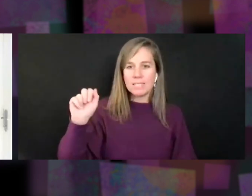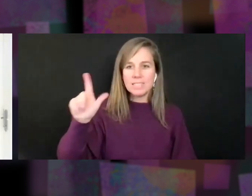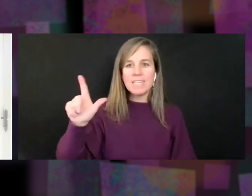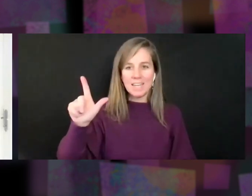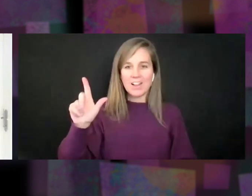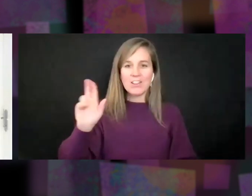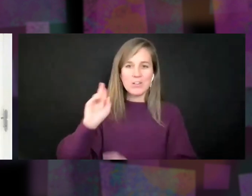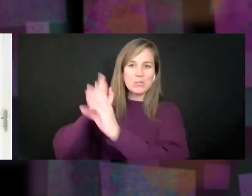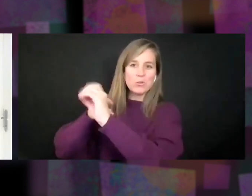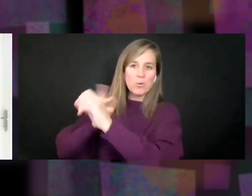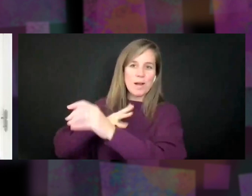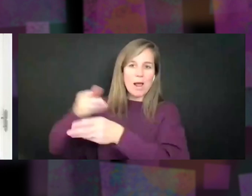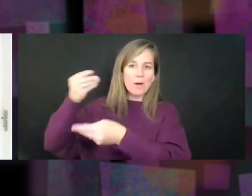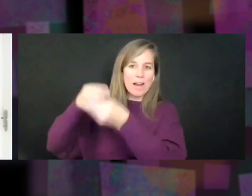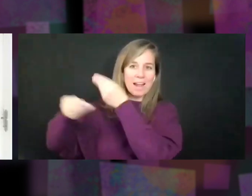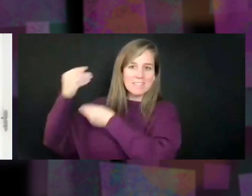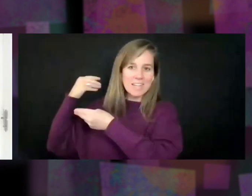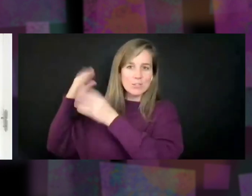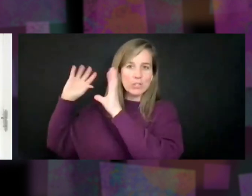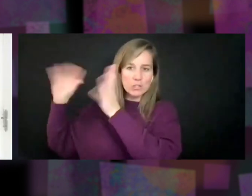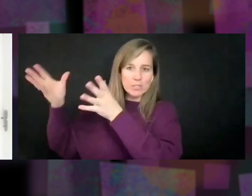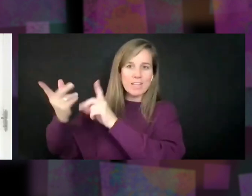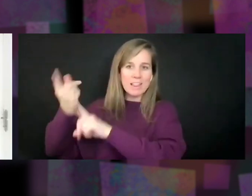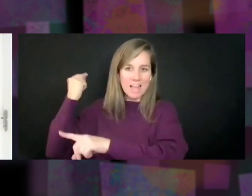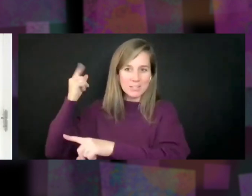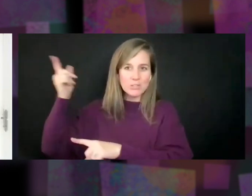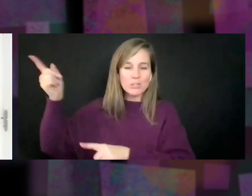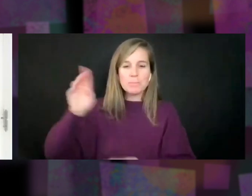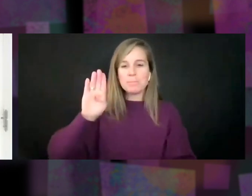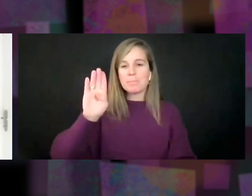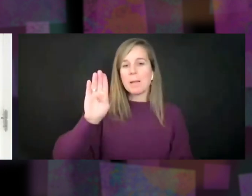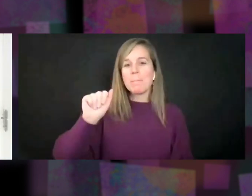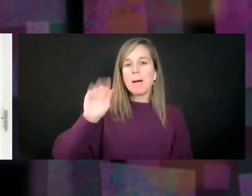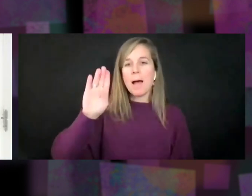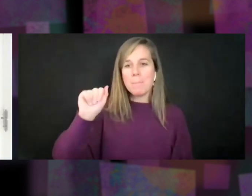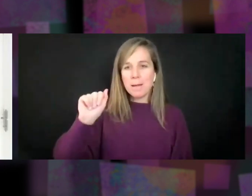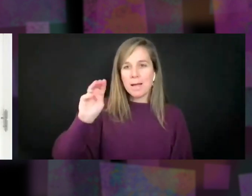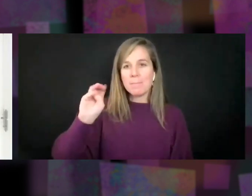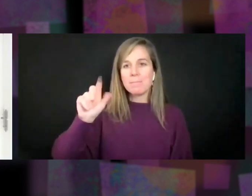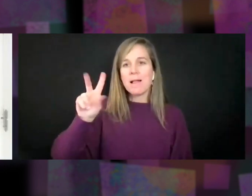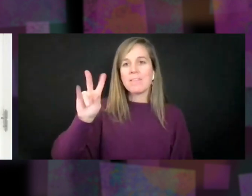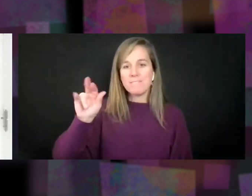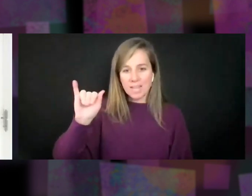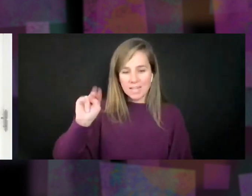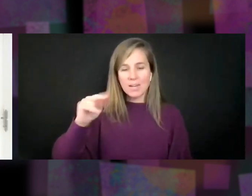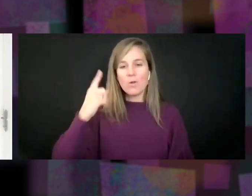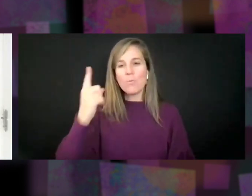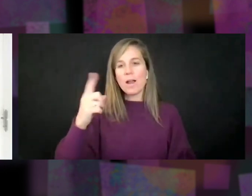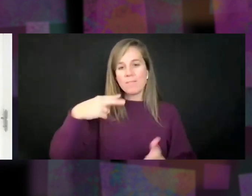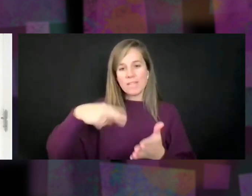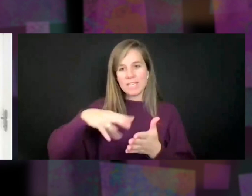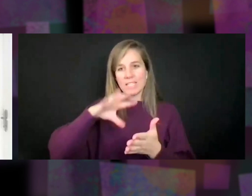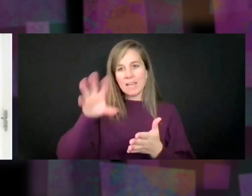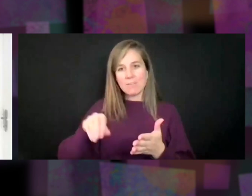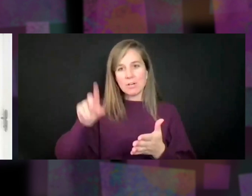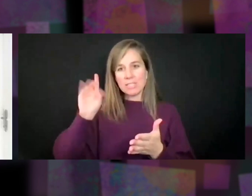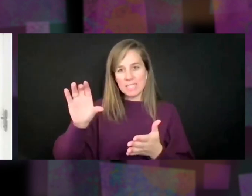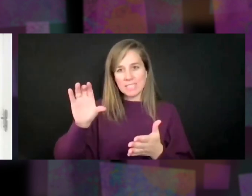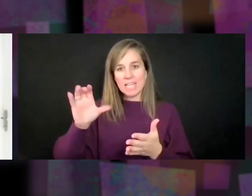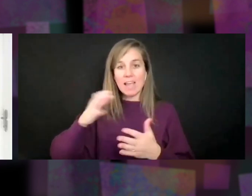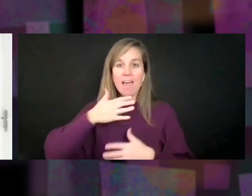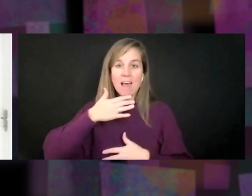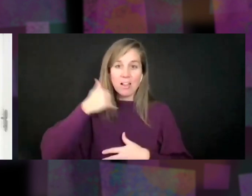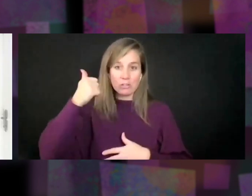year. So Baba Melvin was one of the Dance Africa DC elders and part of our Council of